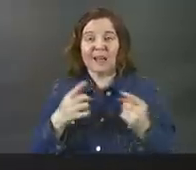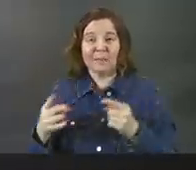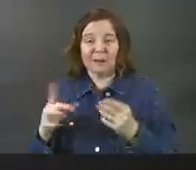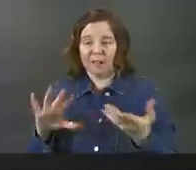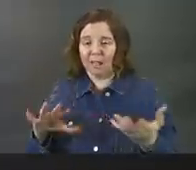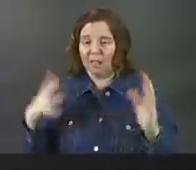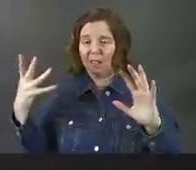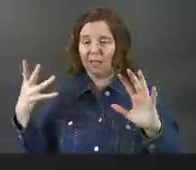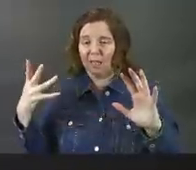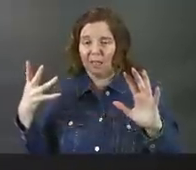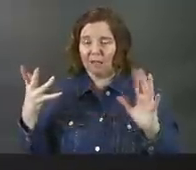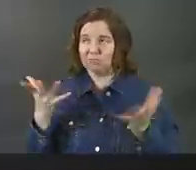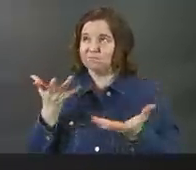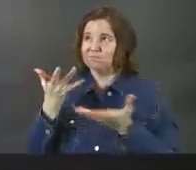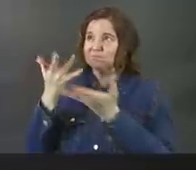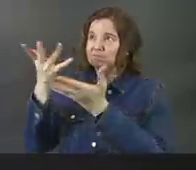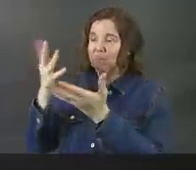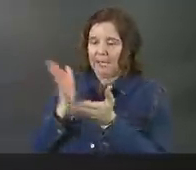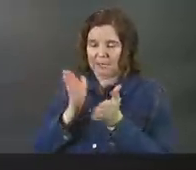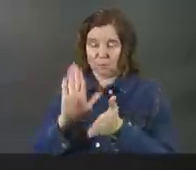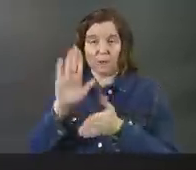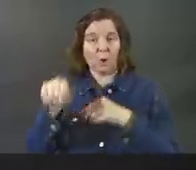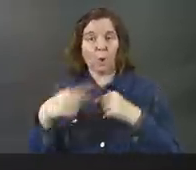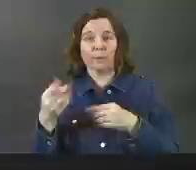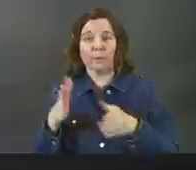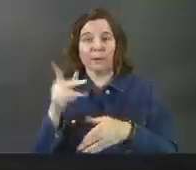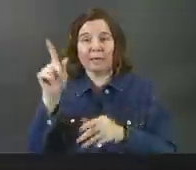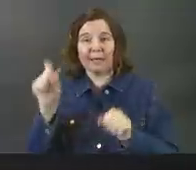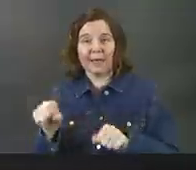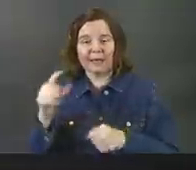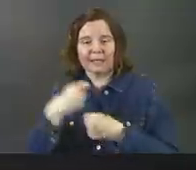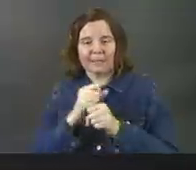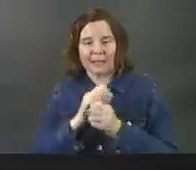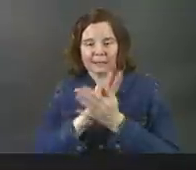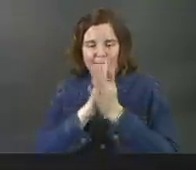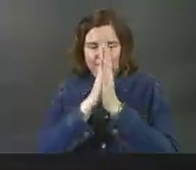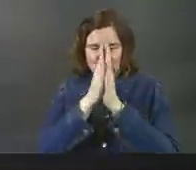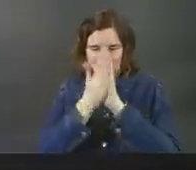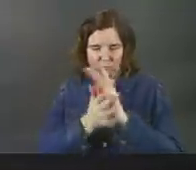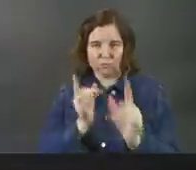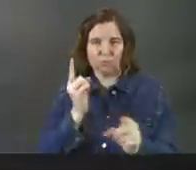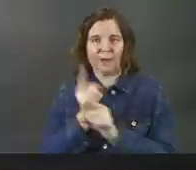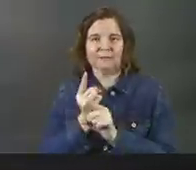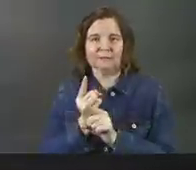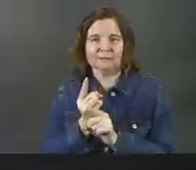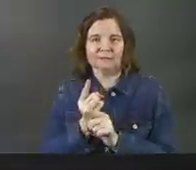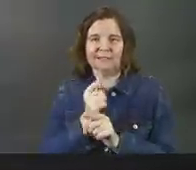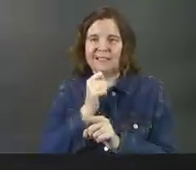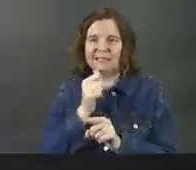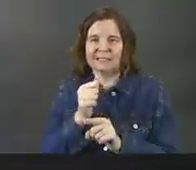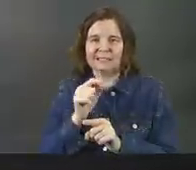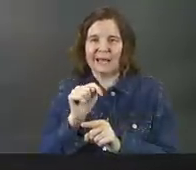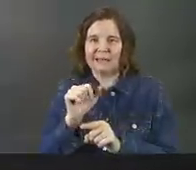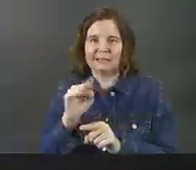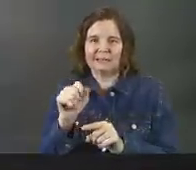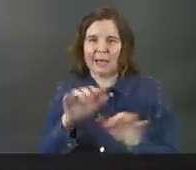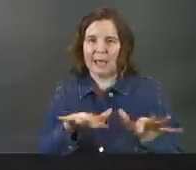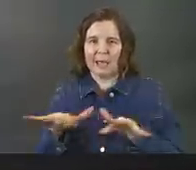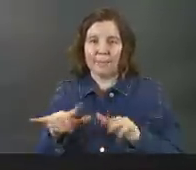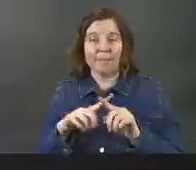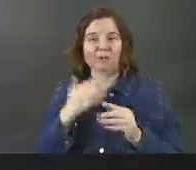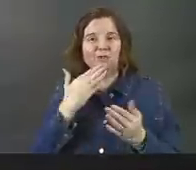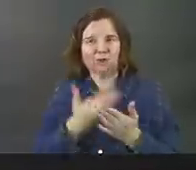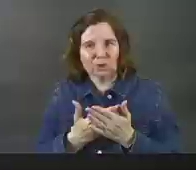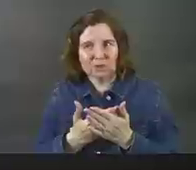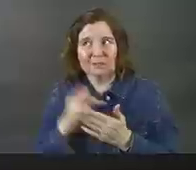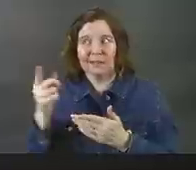on, and in his way, and only the way that he can do it, he makes it right. God's not tame, but he's good, and